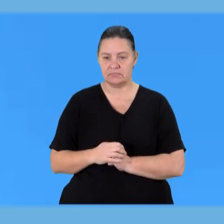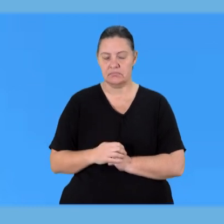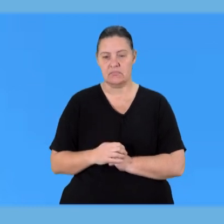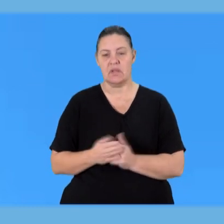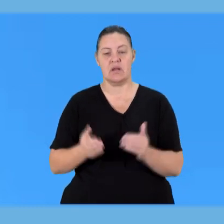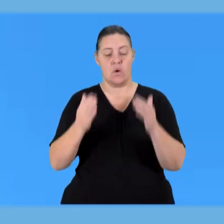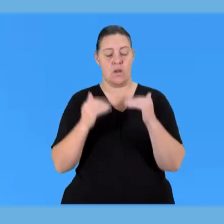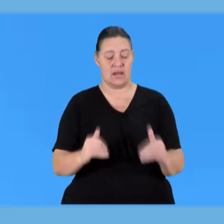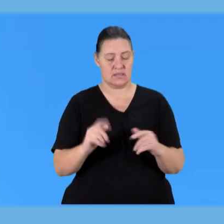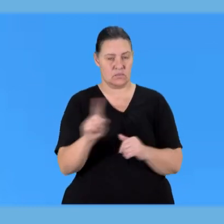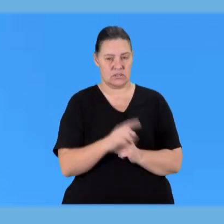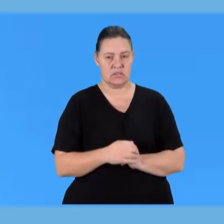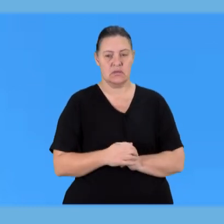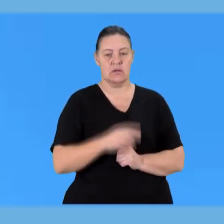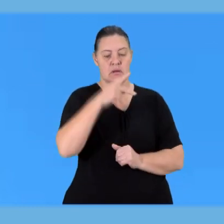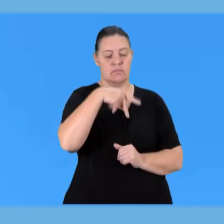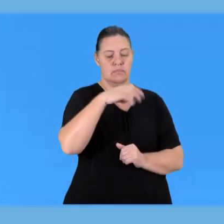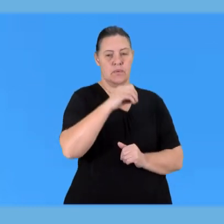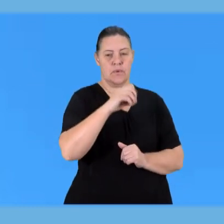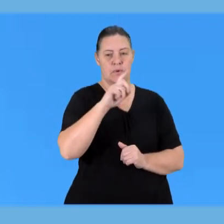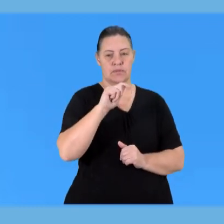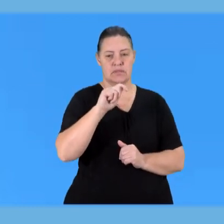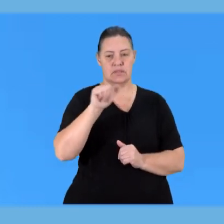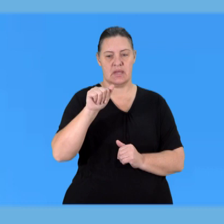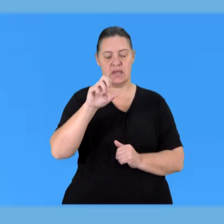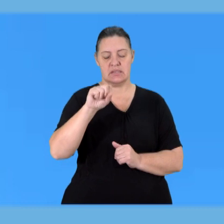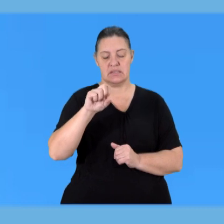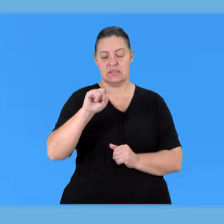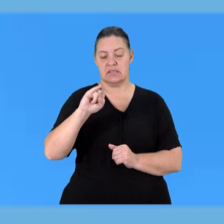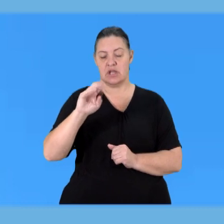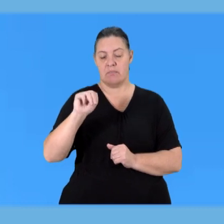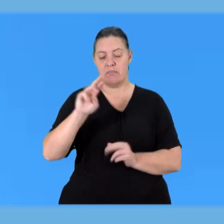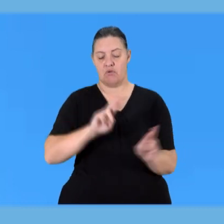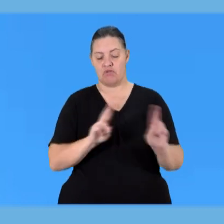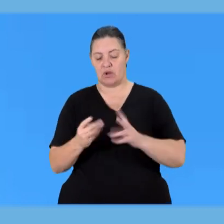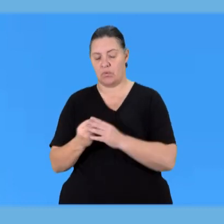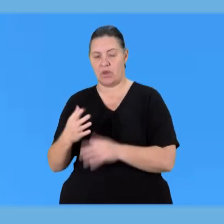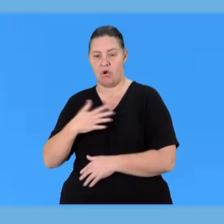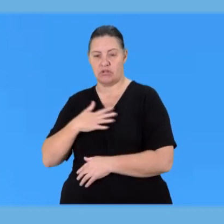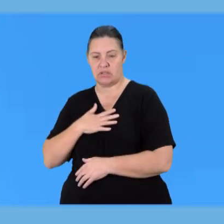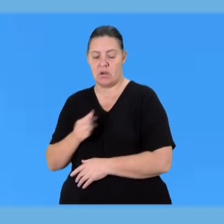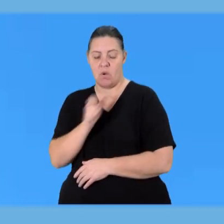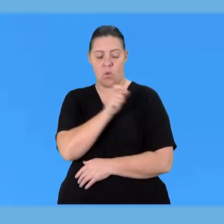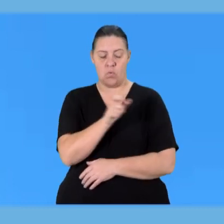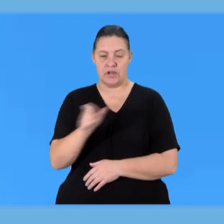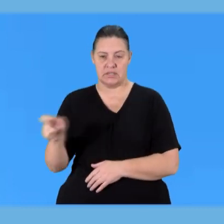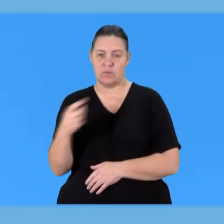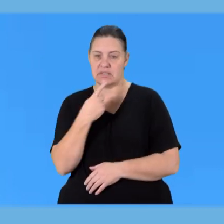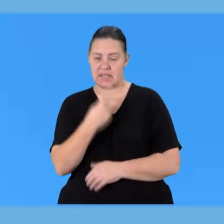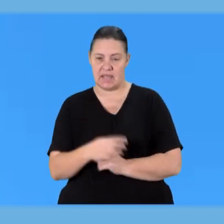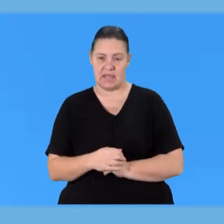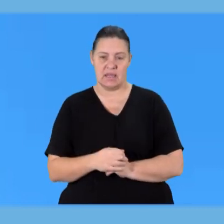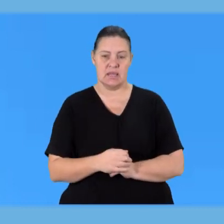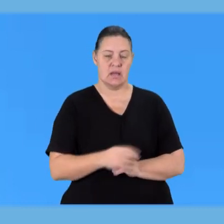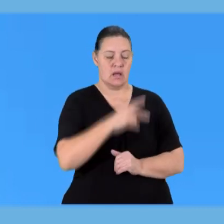oxide. Then the next one, potassium reacting with oxygen, what is it going to give us? So the word equation there, we